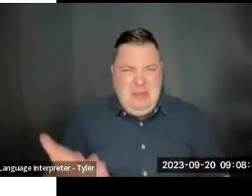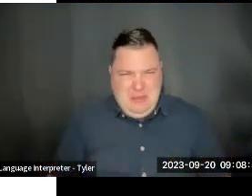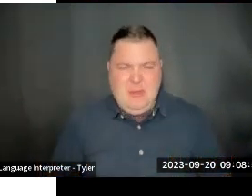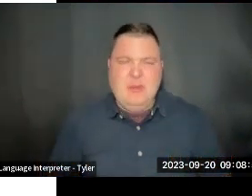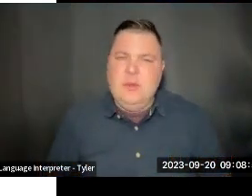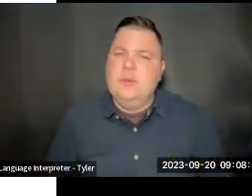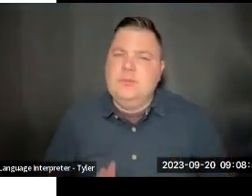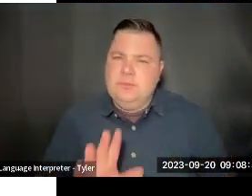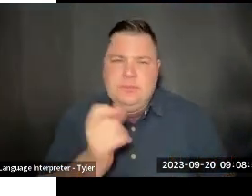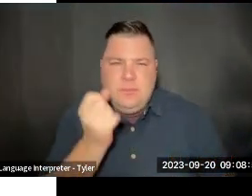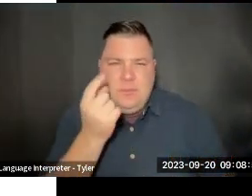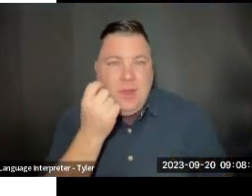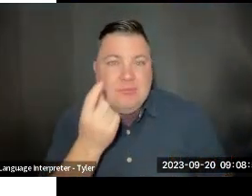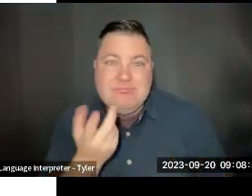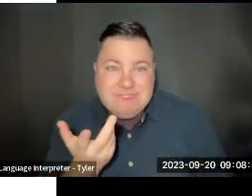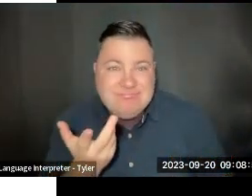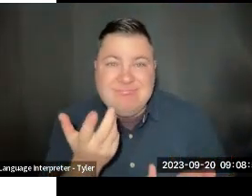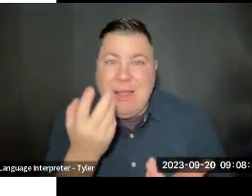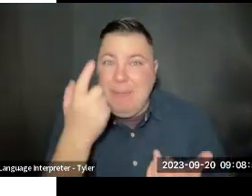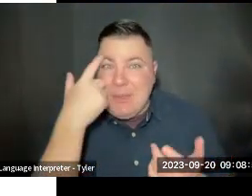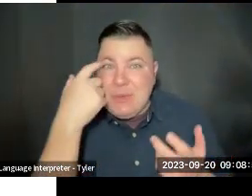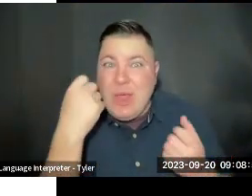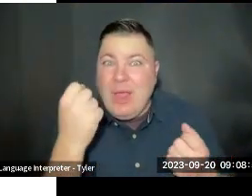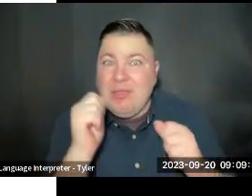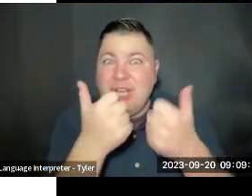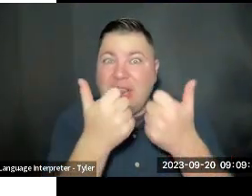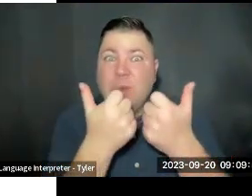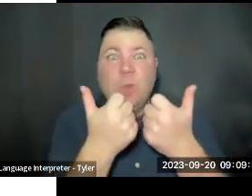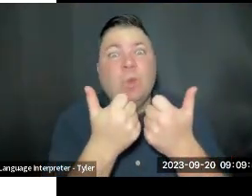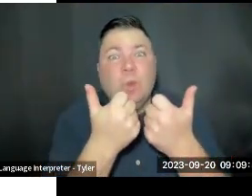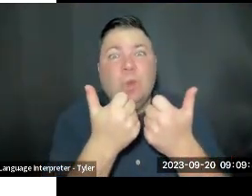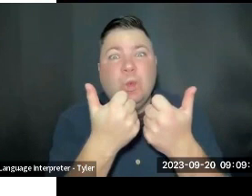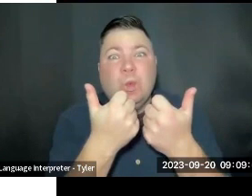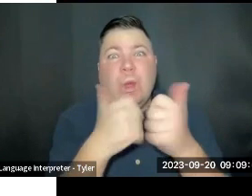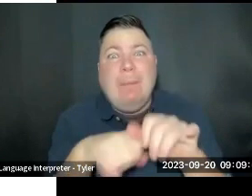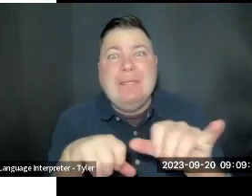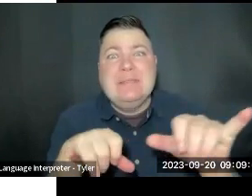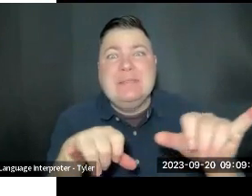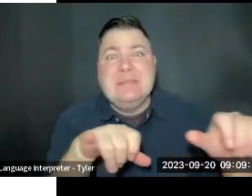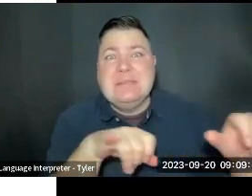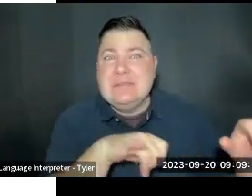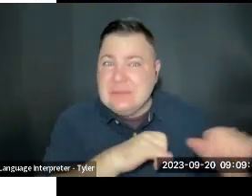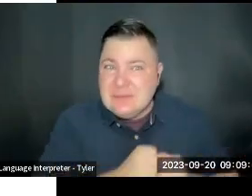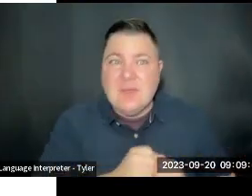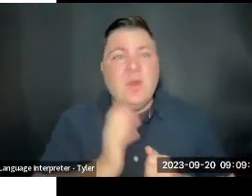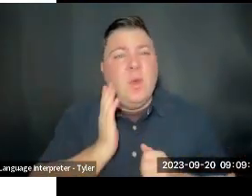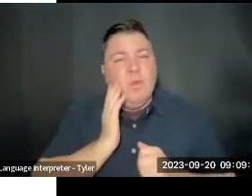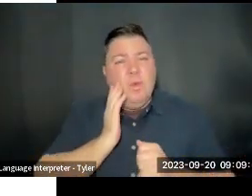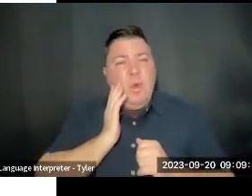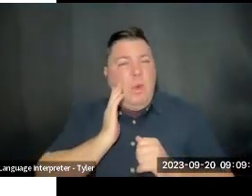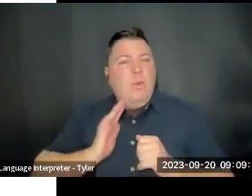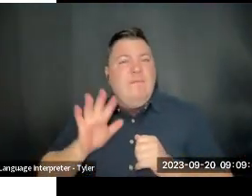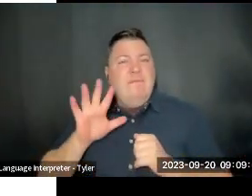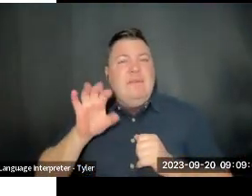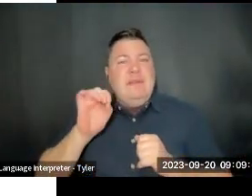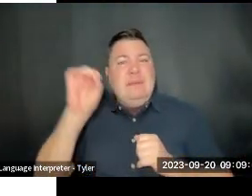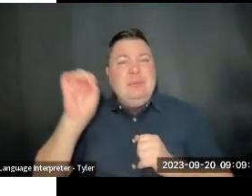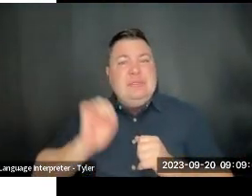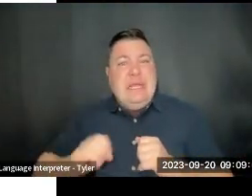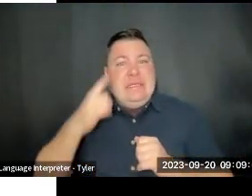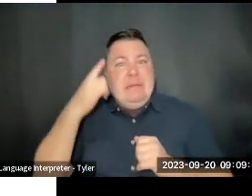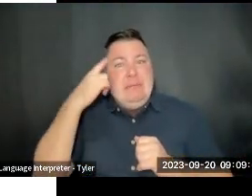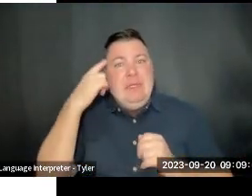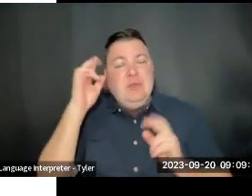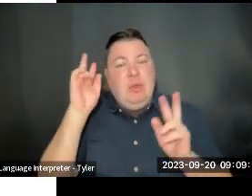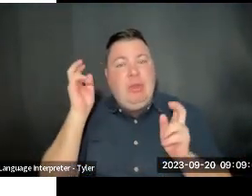mental health challenges are really common. In fact, we know that 50% of all mental illnesses